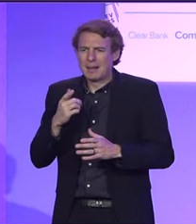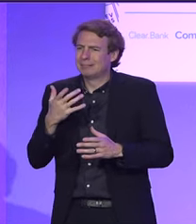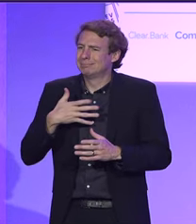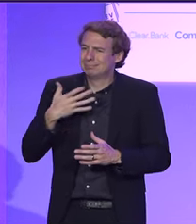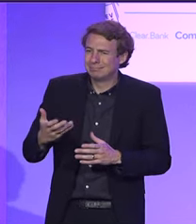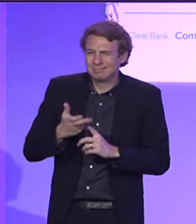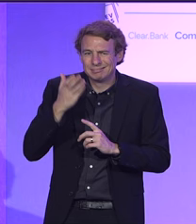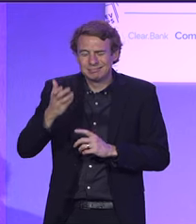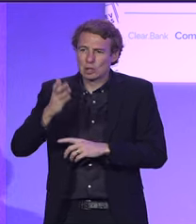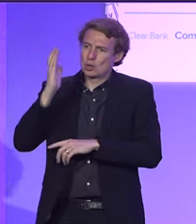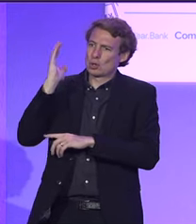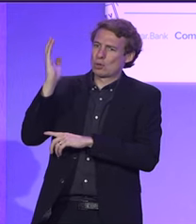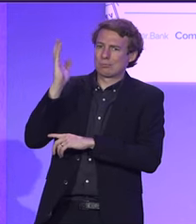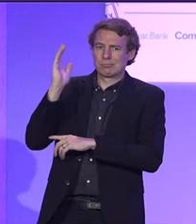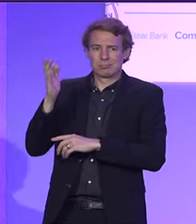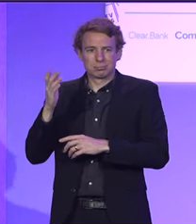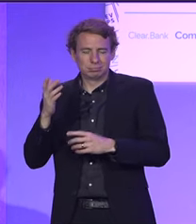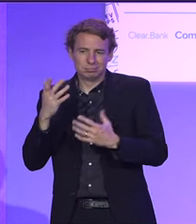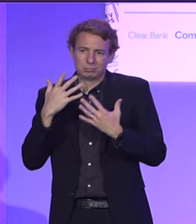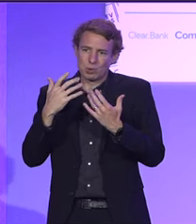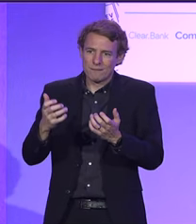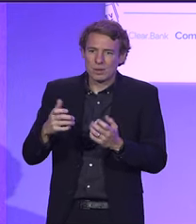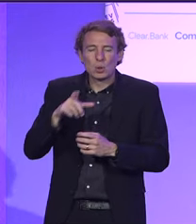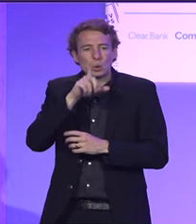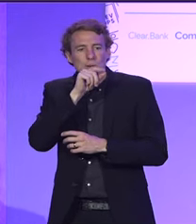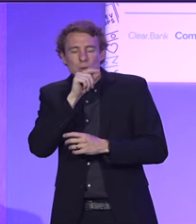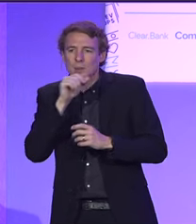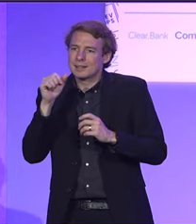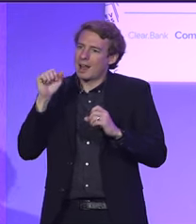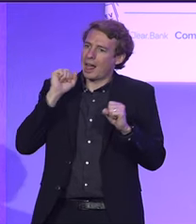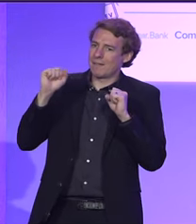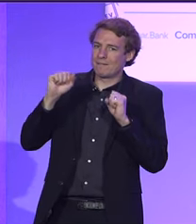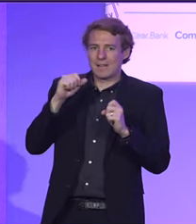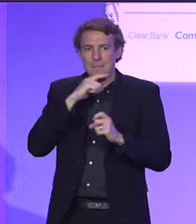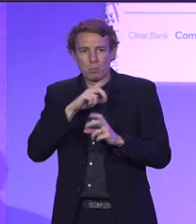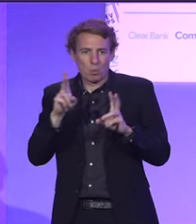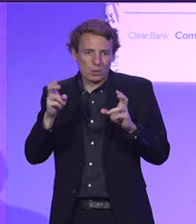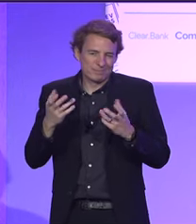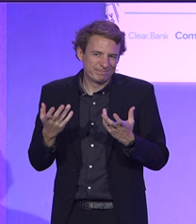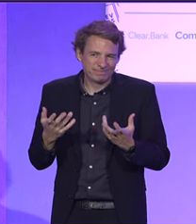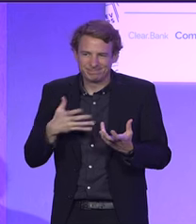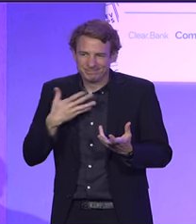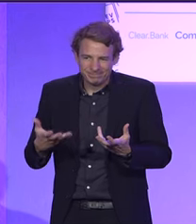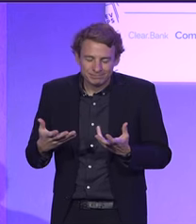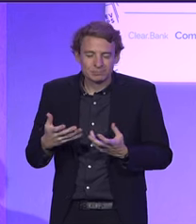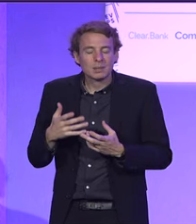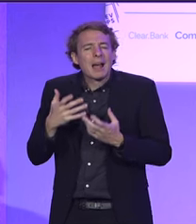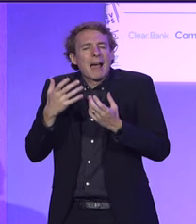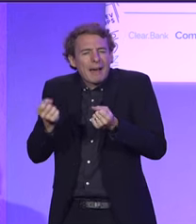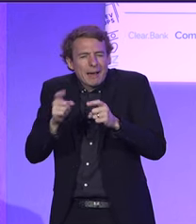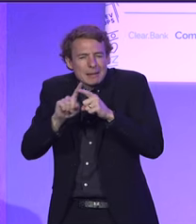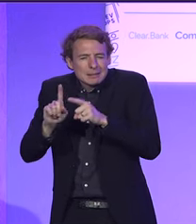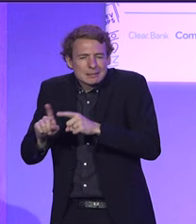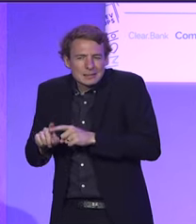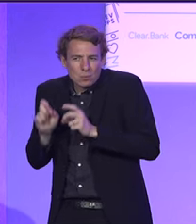speaker or a Twitter fanboy or whatever we're calling it. There's always other ways to get involved. So when we're looking for